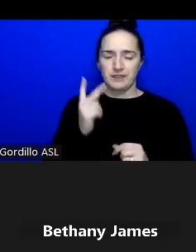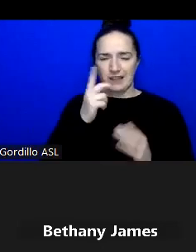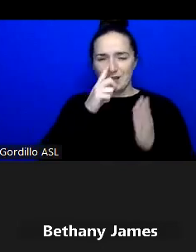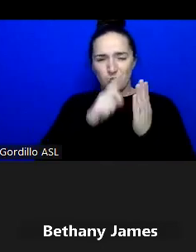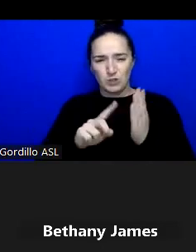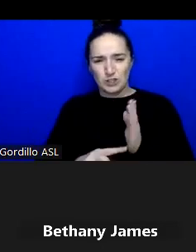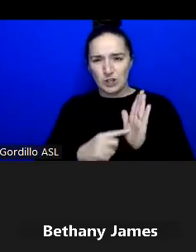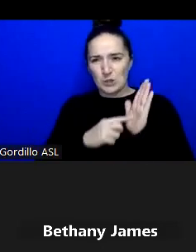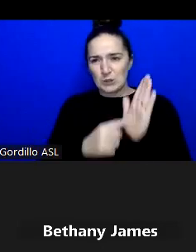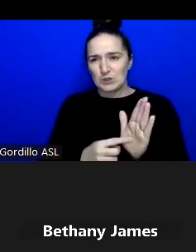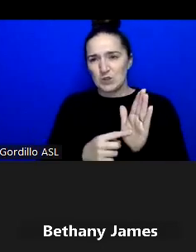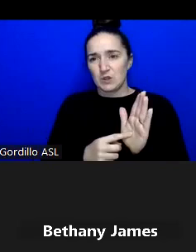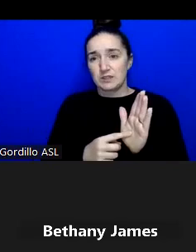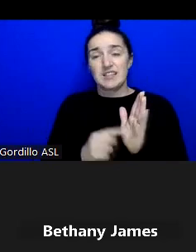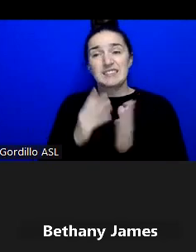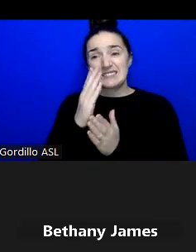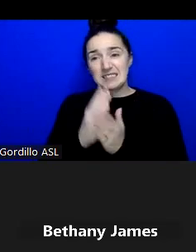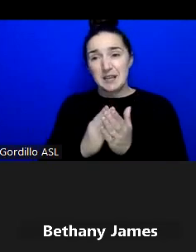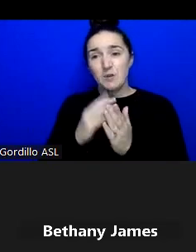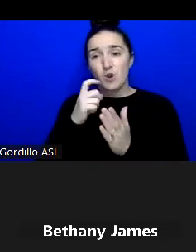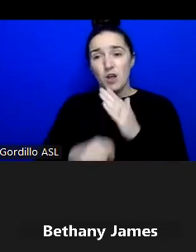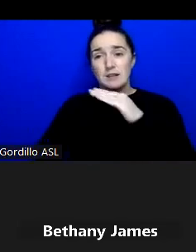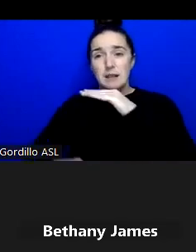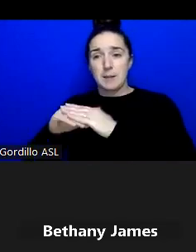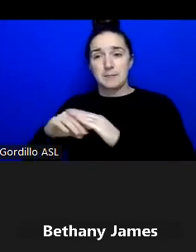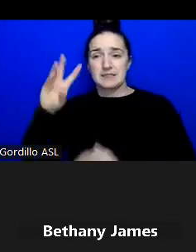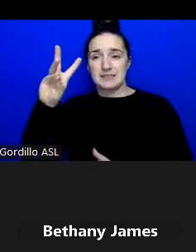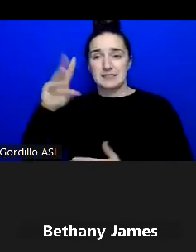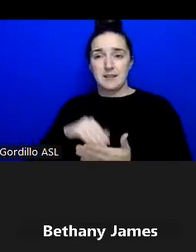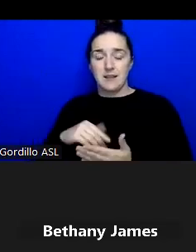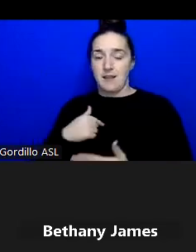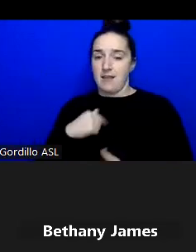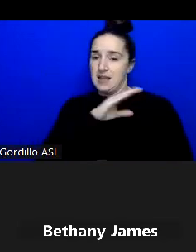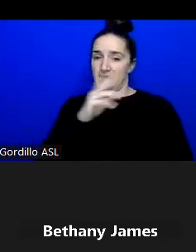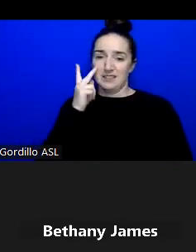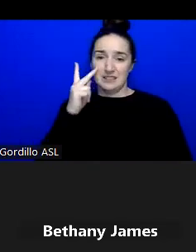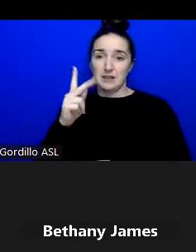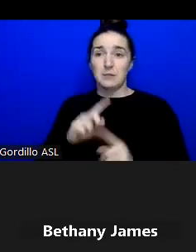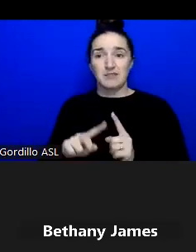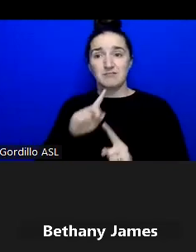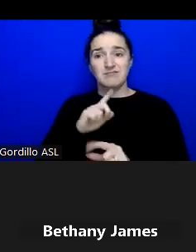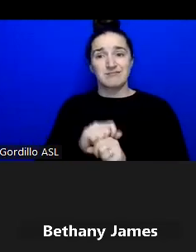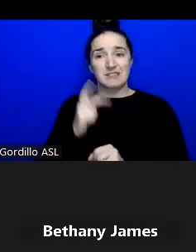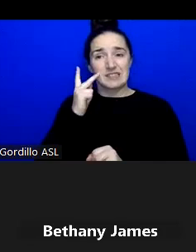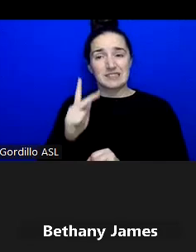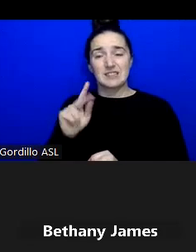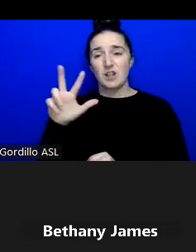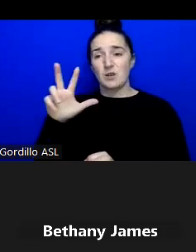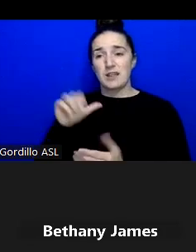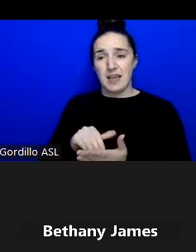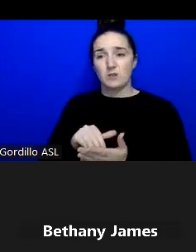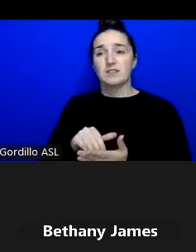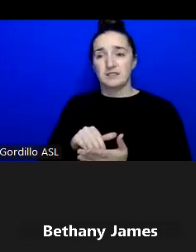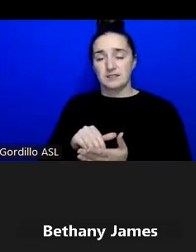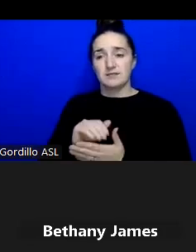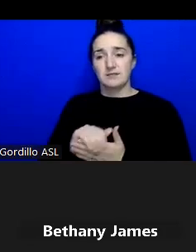shown that there's ones out there up to 6,000. I personally have not encountered that, but I've definitely seen them up into the $3,000 range.